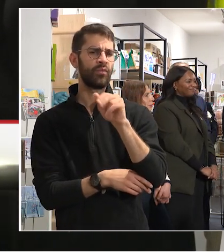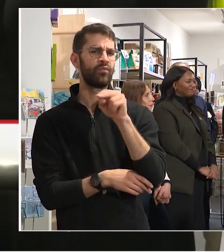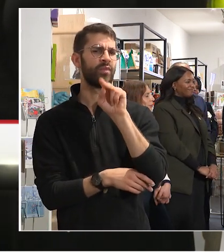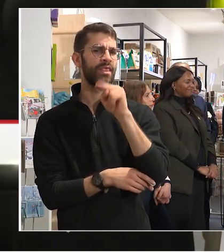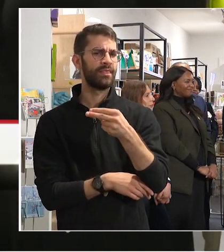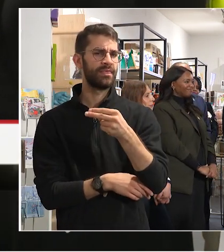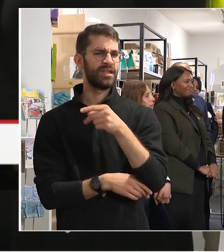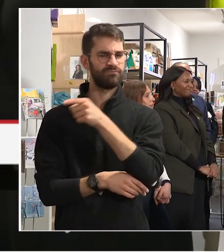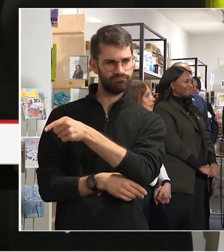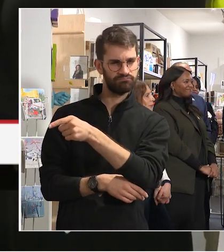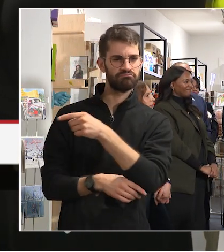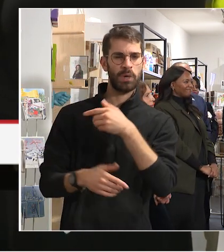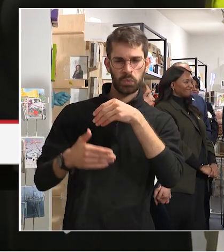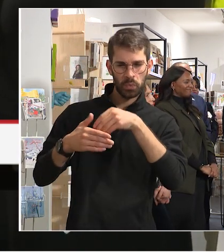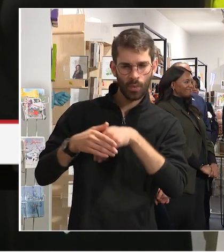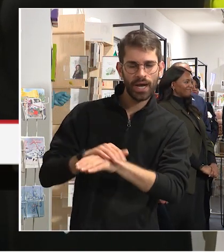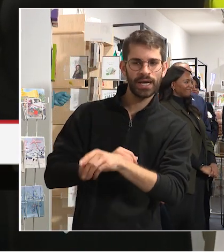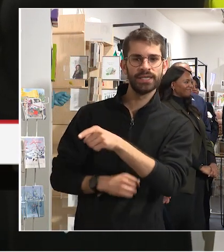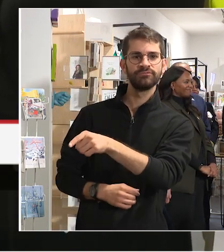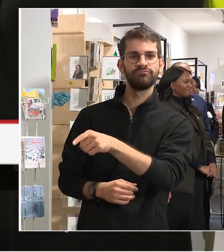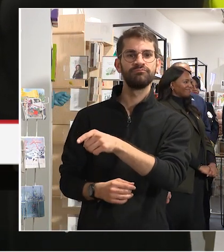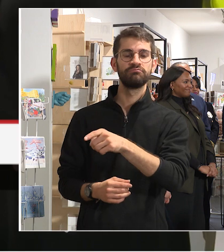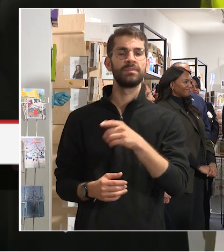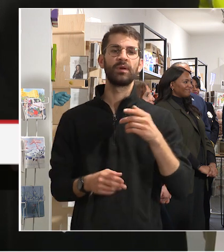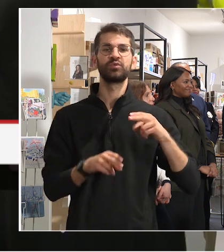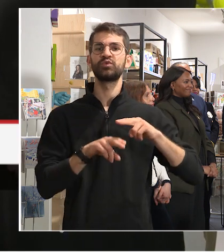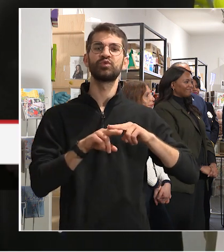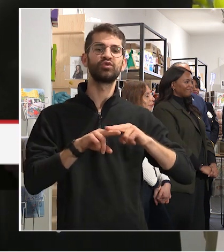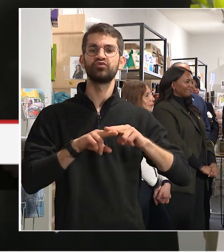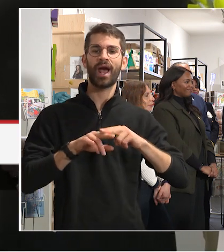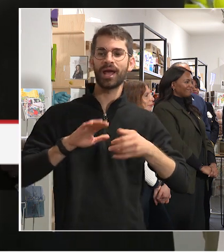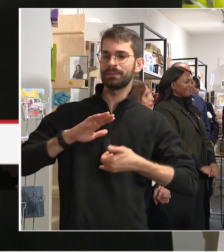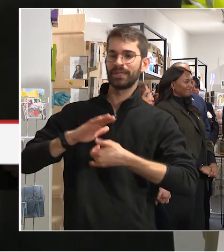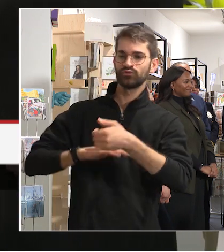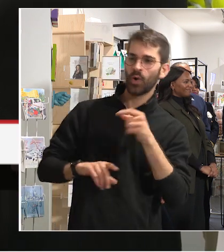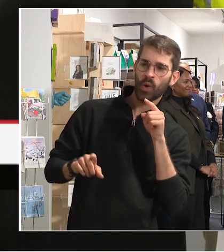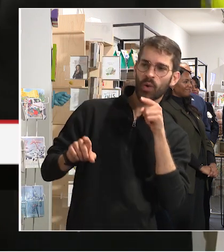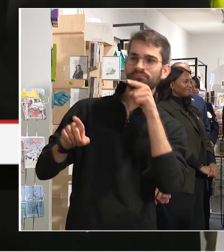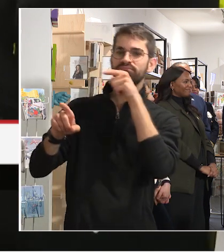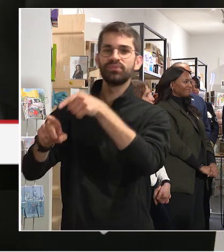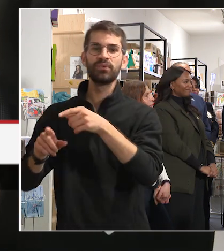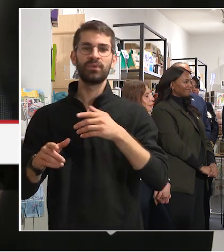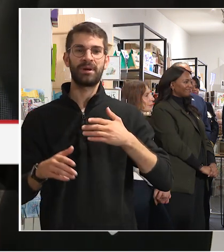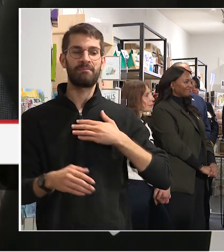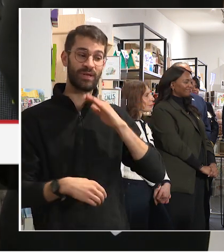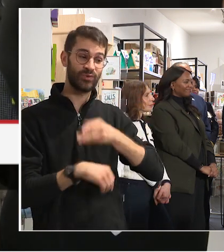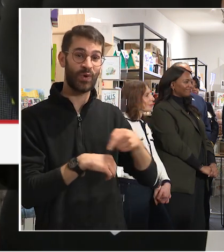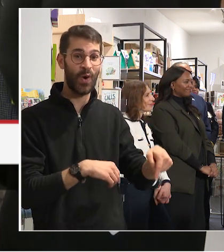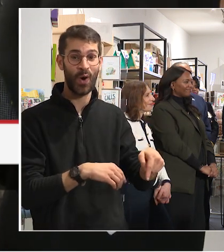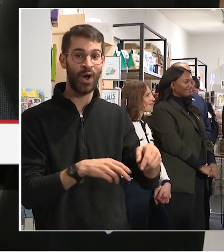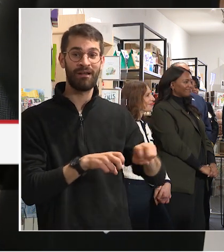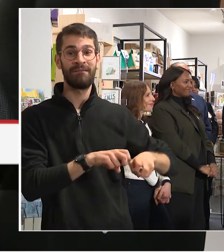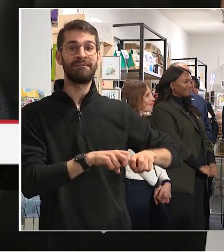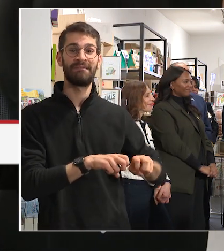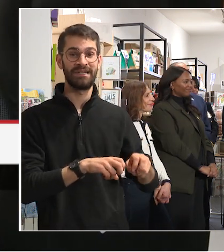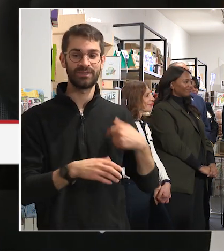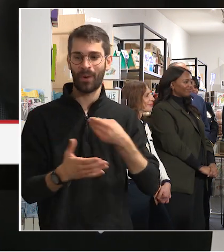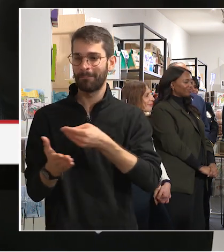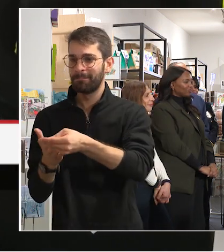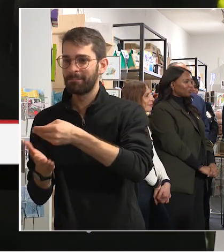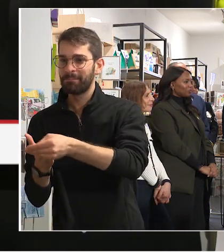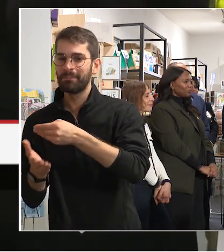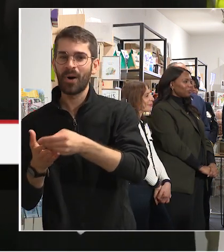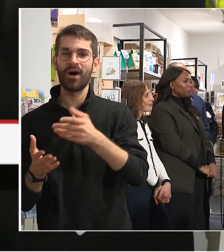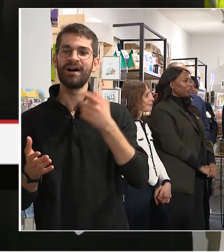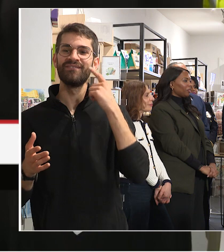it happened that, I was taking a short train ride with my daughter. I wanted to keep her occupied, so I bought some things for that. She was going